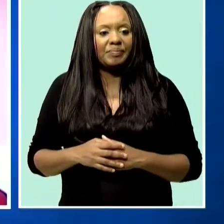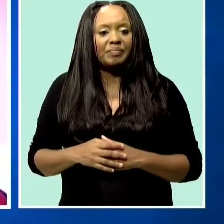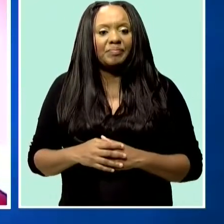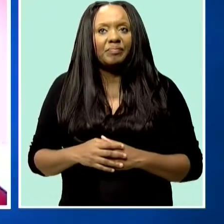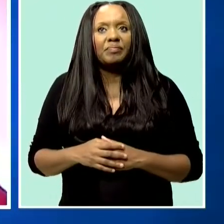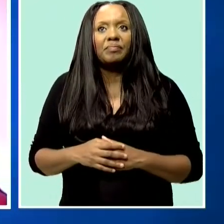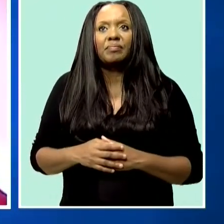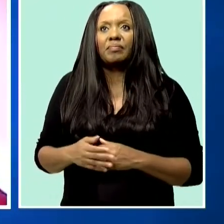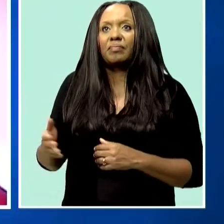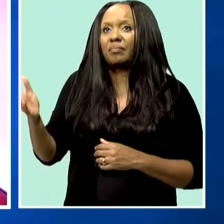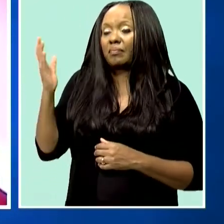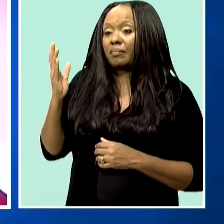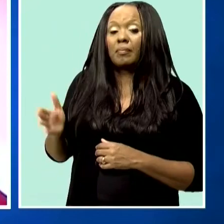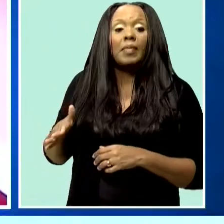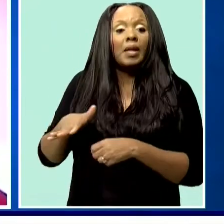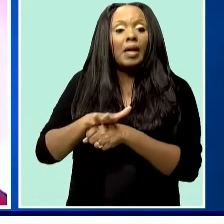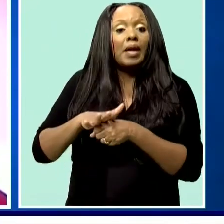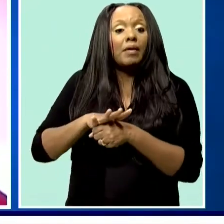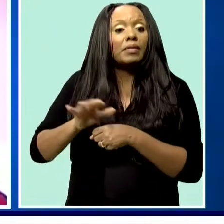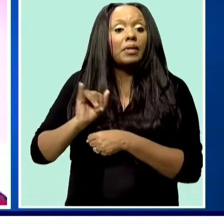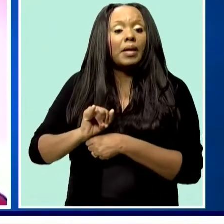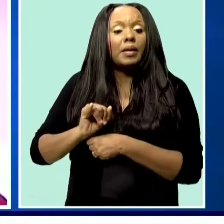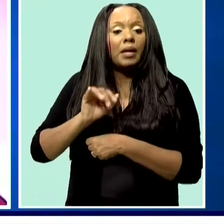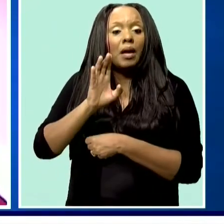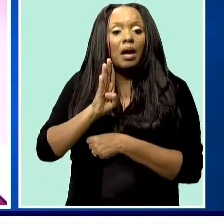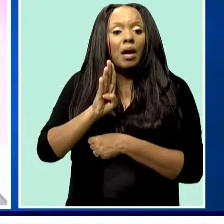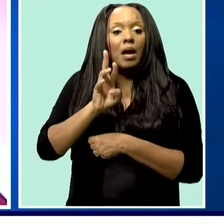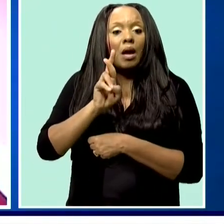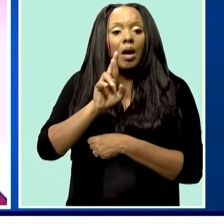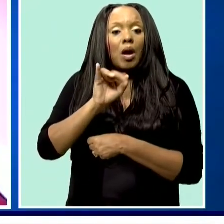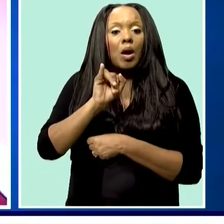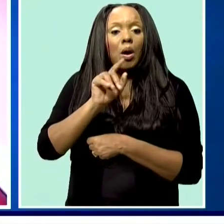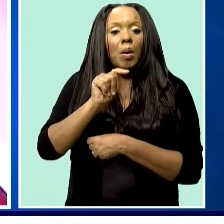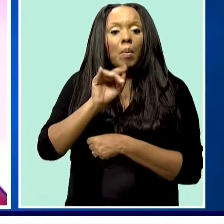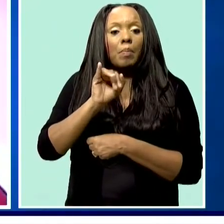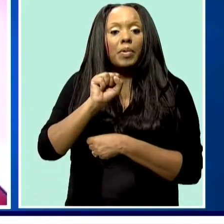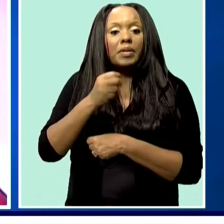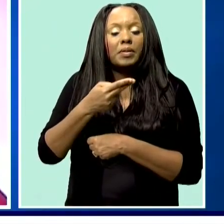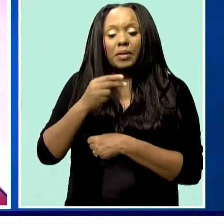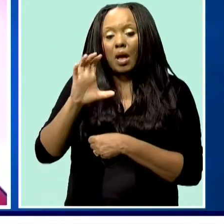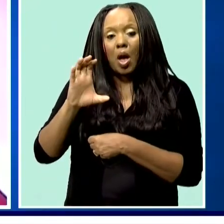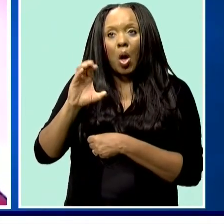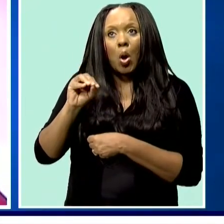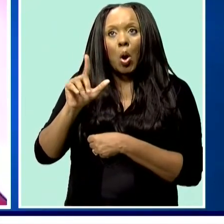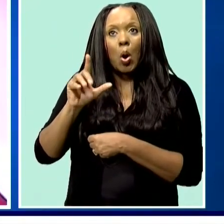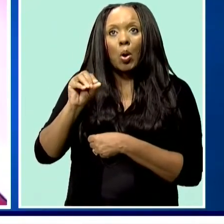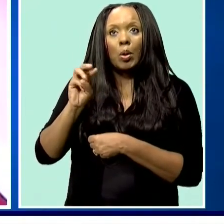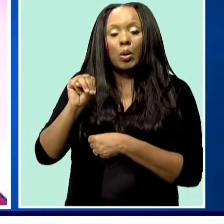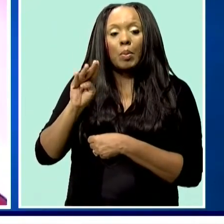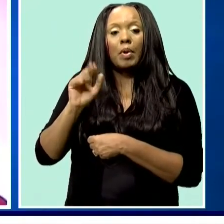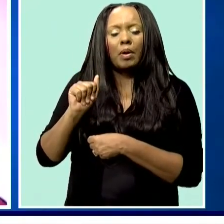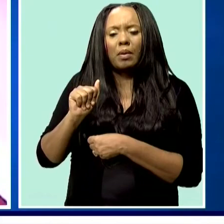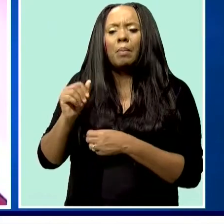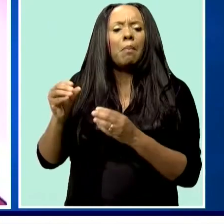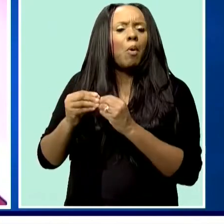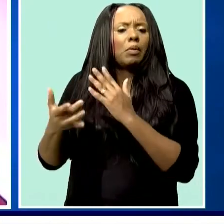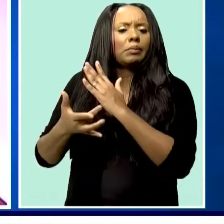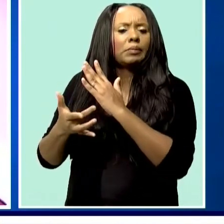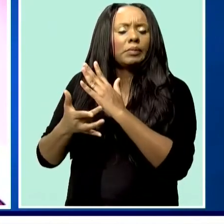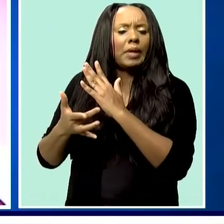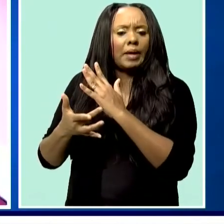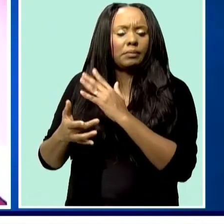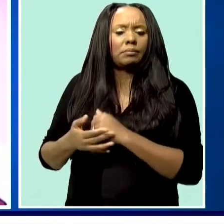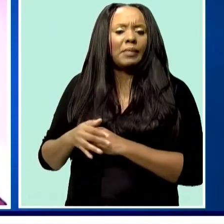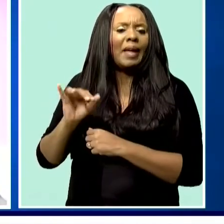like British Columbia, you find you would have more of the techs. So that is like our tech province. So the